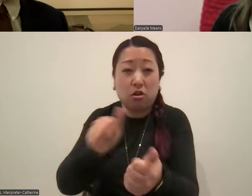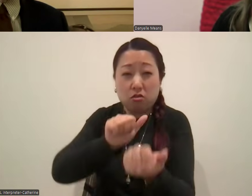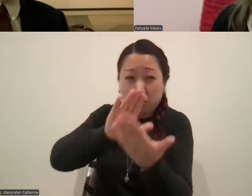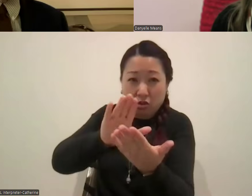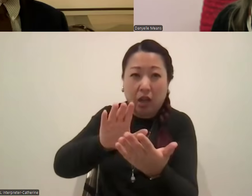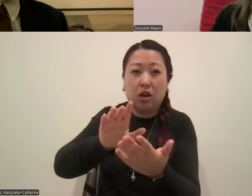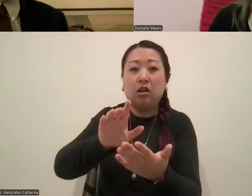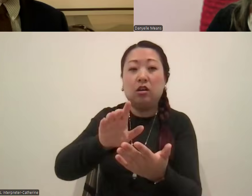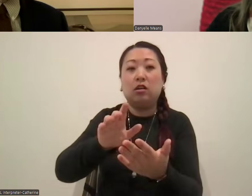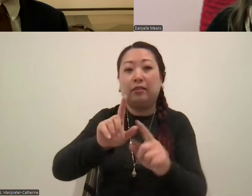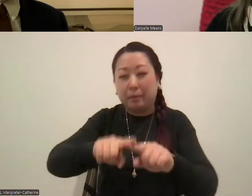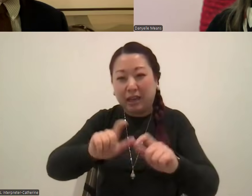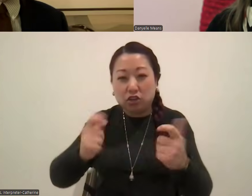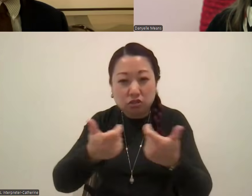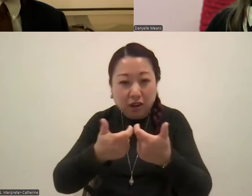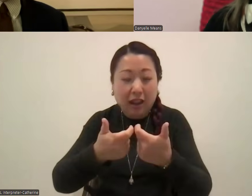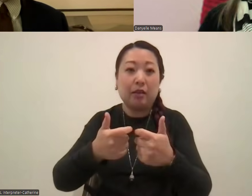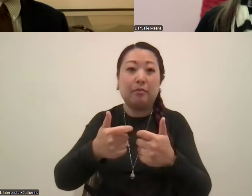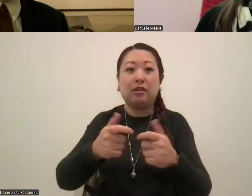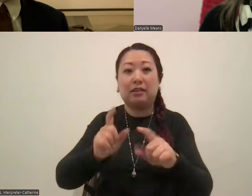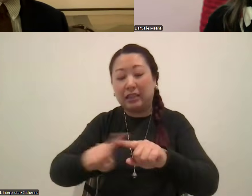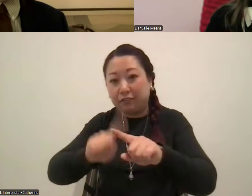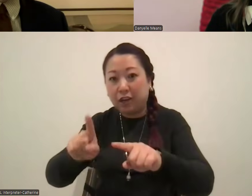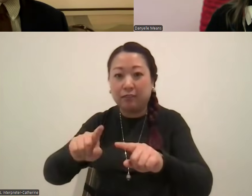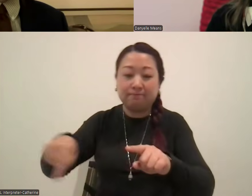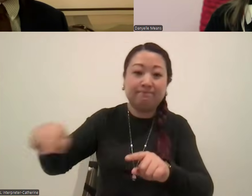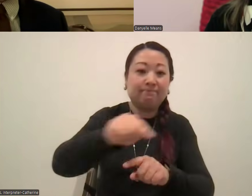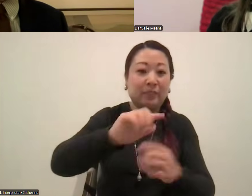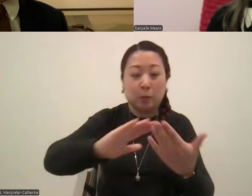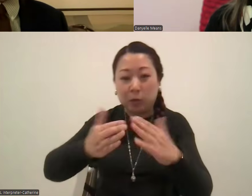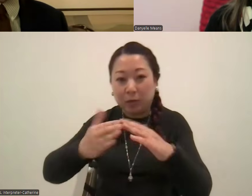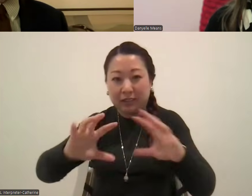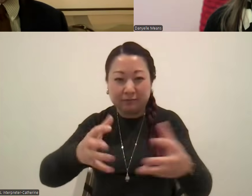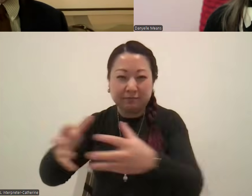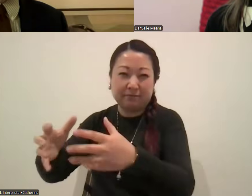And so it's not a one and done, but that is a